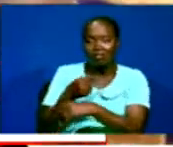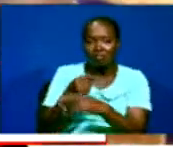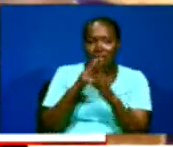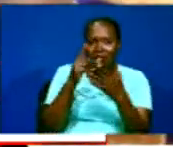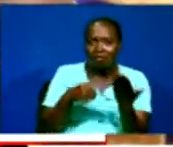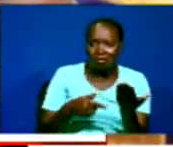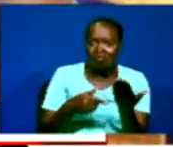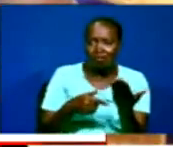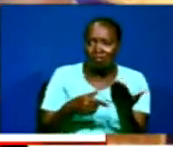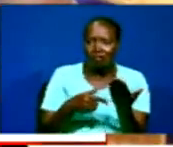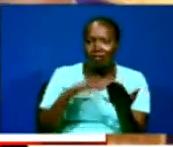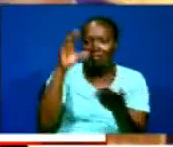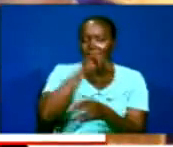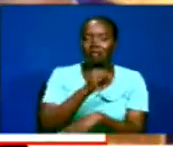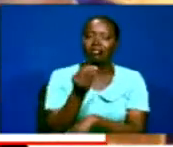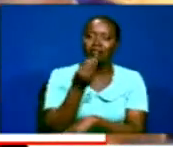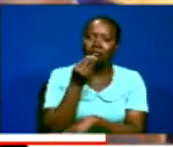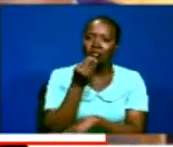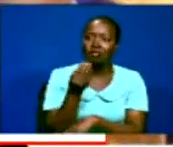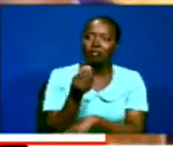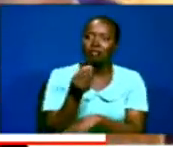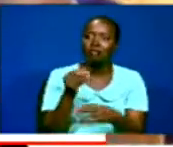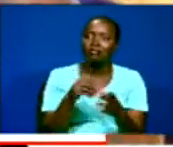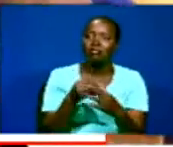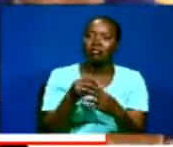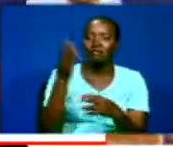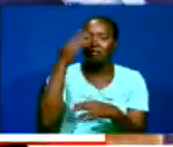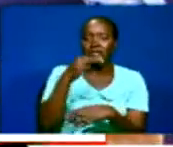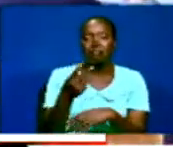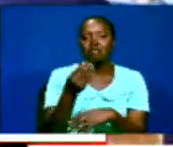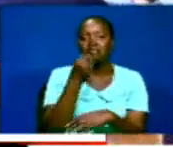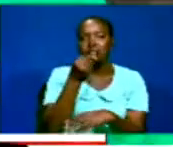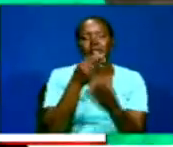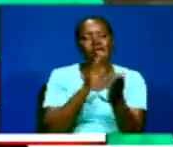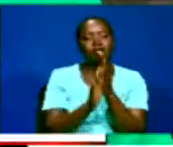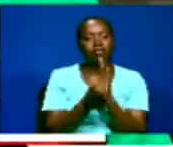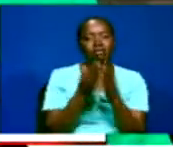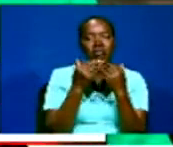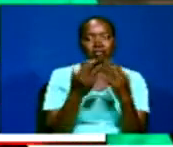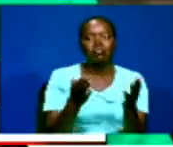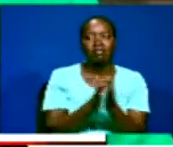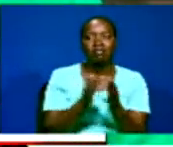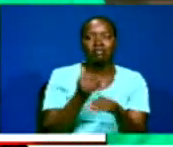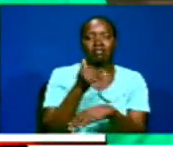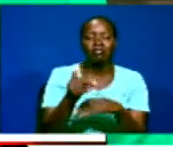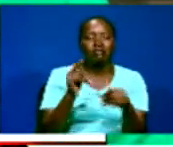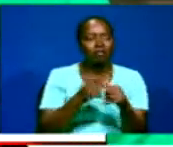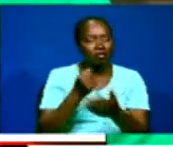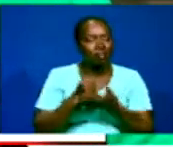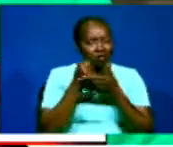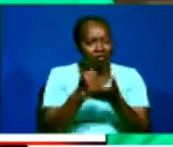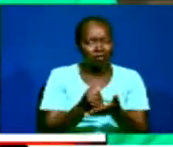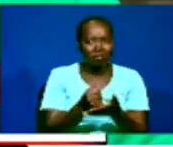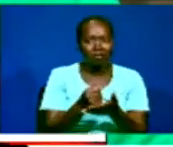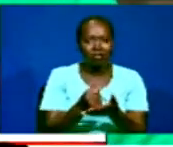they have missed three meals and they have gone 2 days without a meal. So after the first intervention,